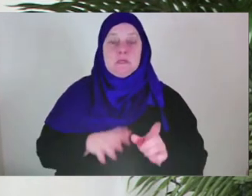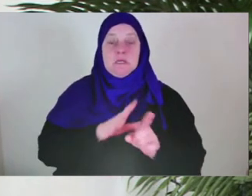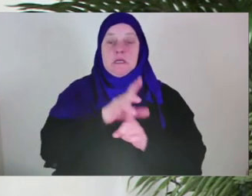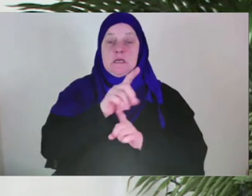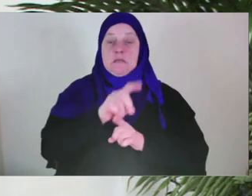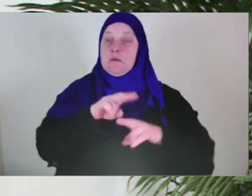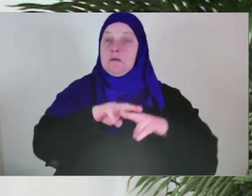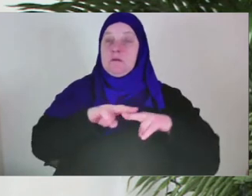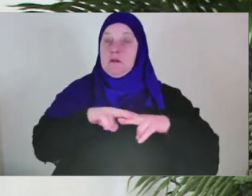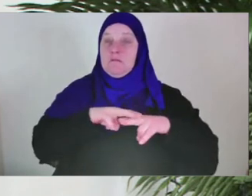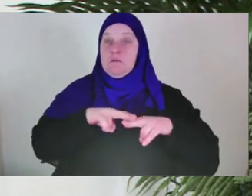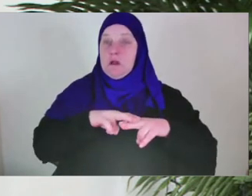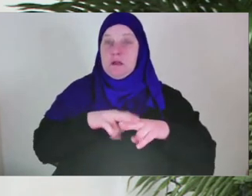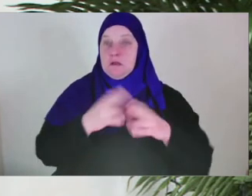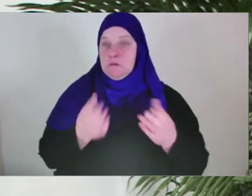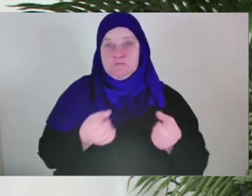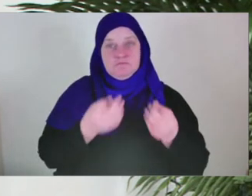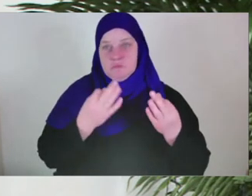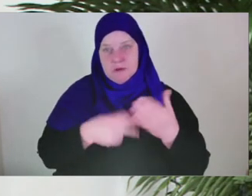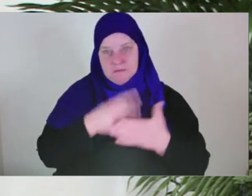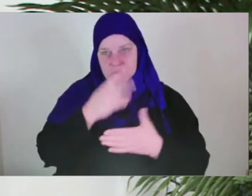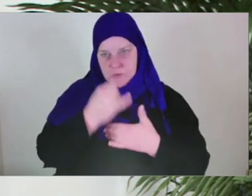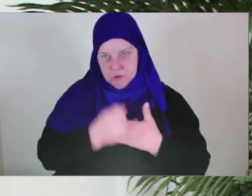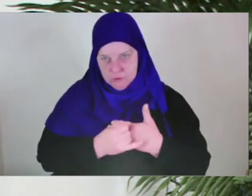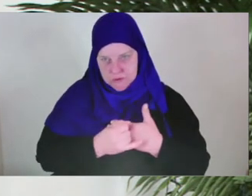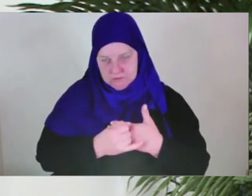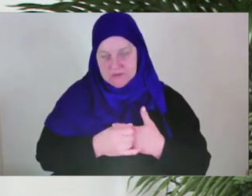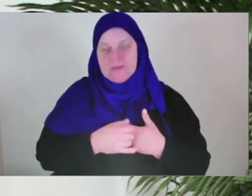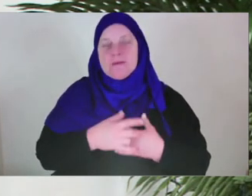so inshallah you have enjoy your evening off,